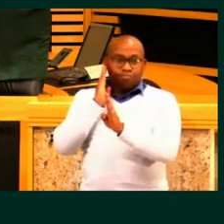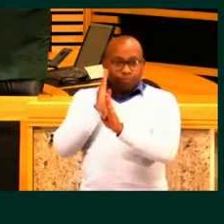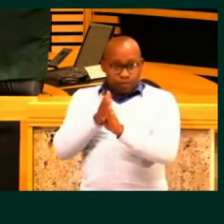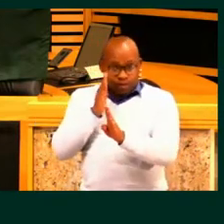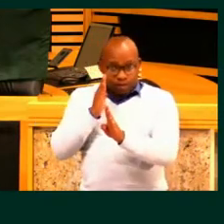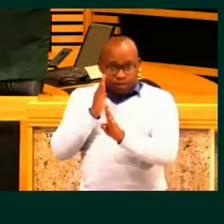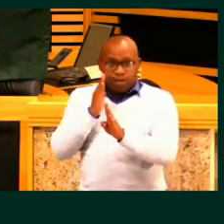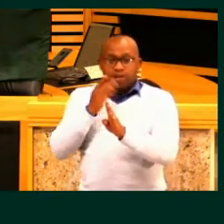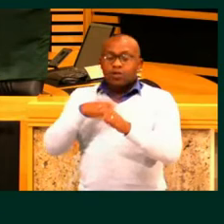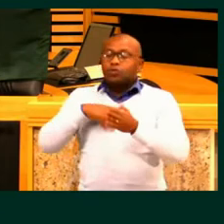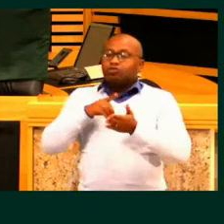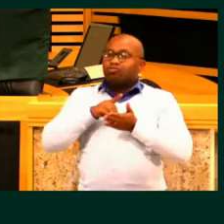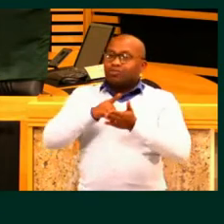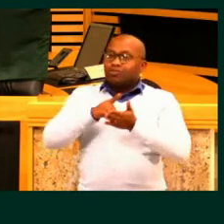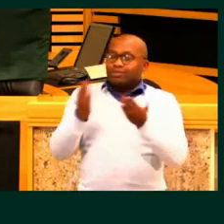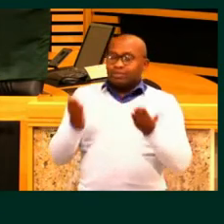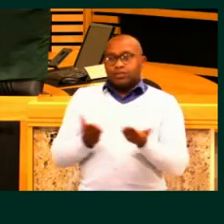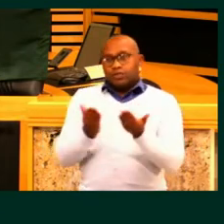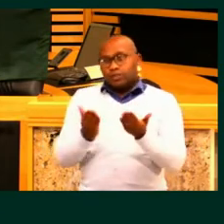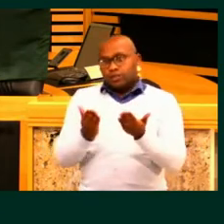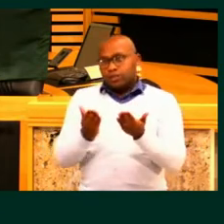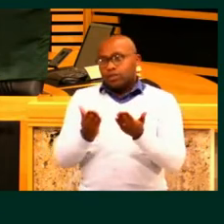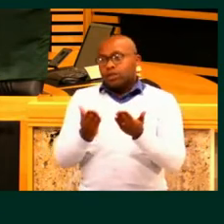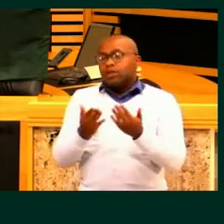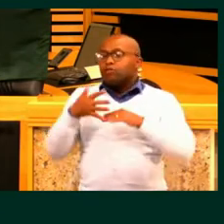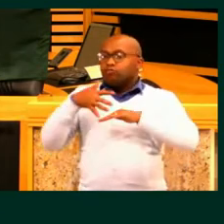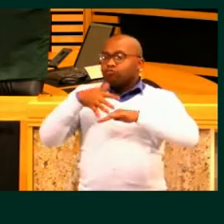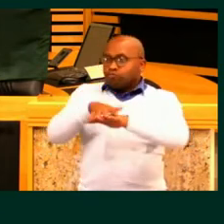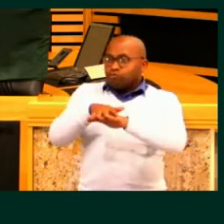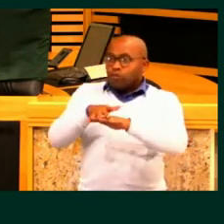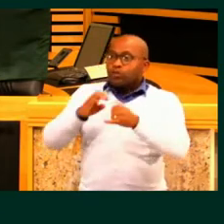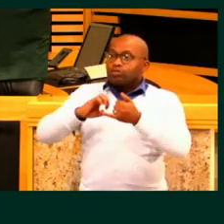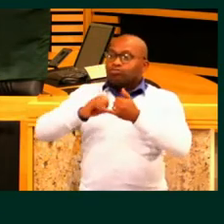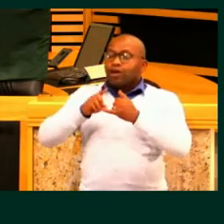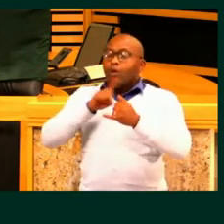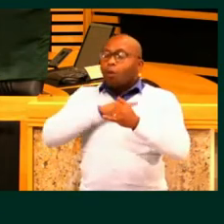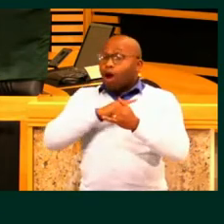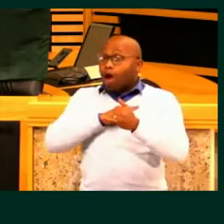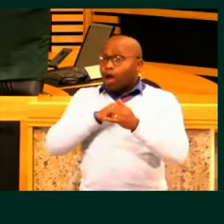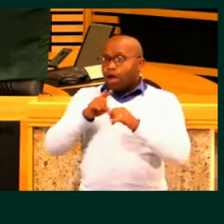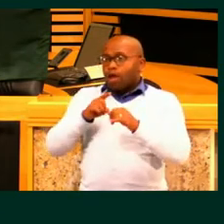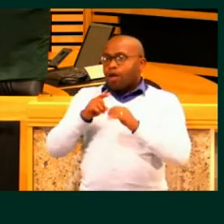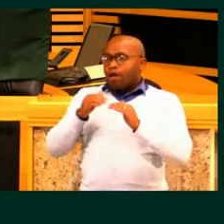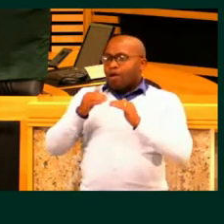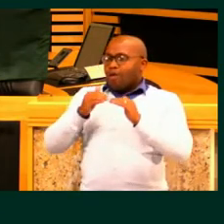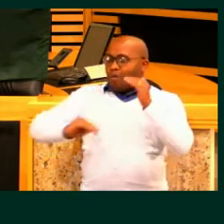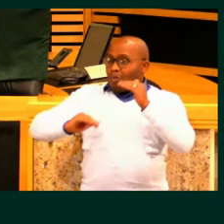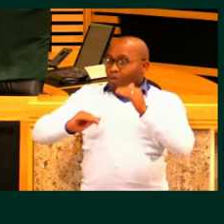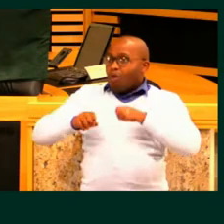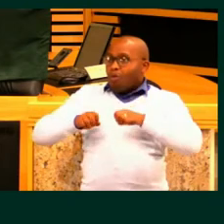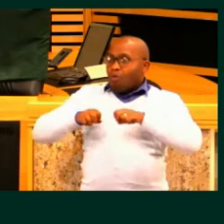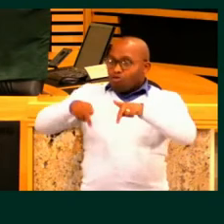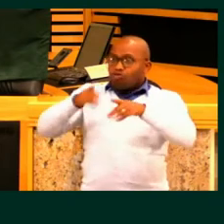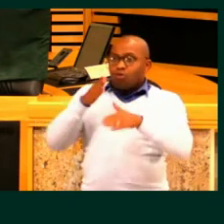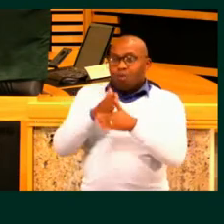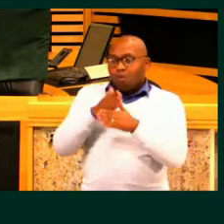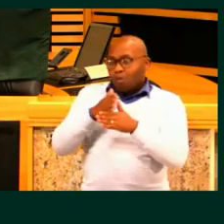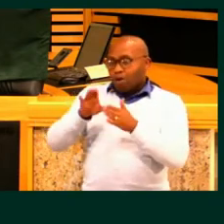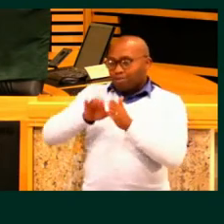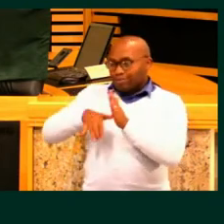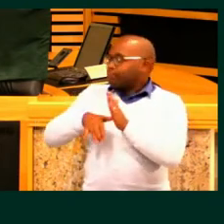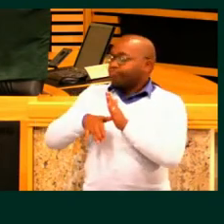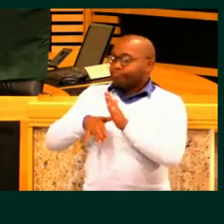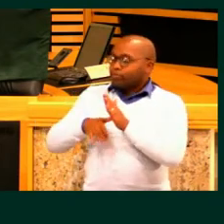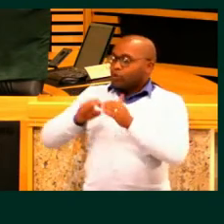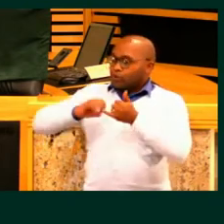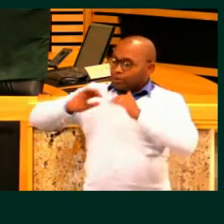Services delivery and develop interventions aimed at fighting unemployment and inequality and poverty the inputs